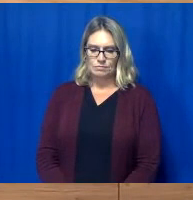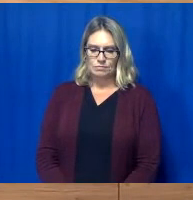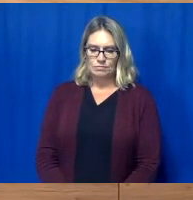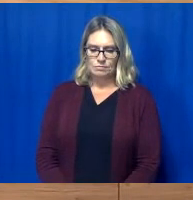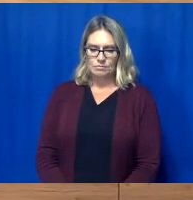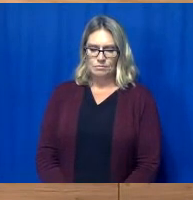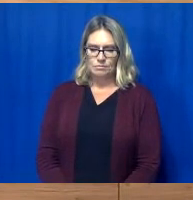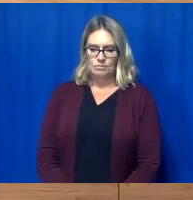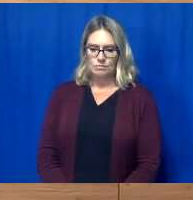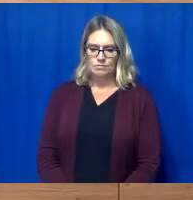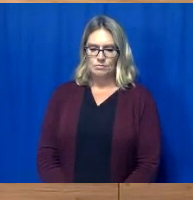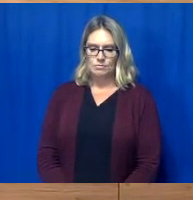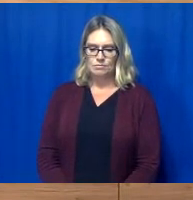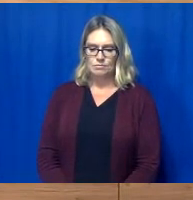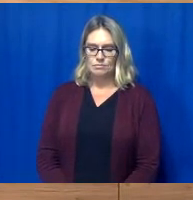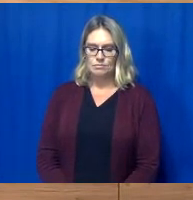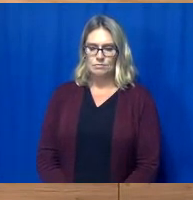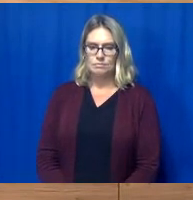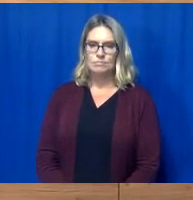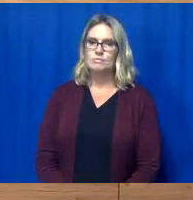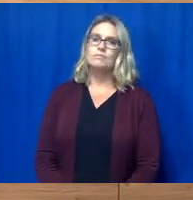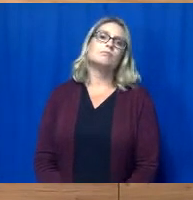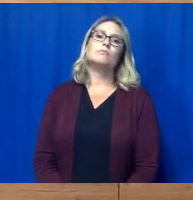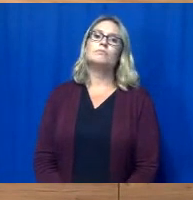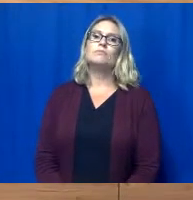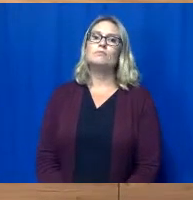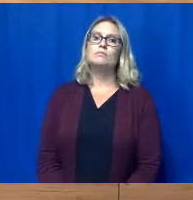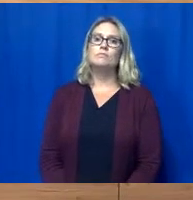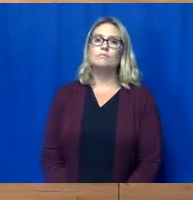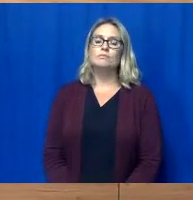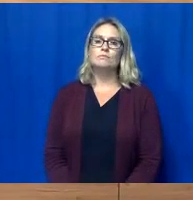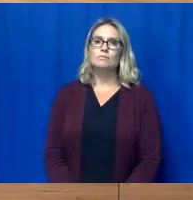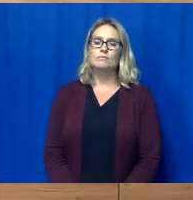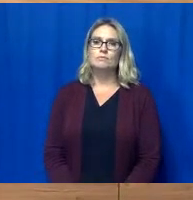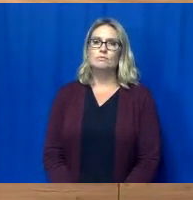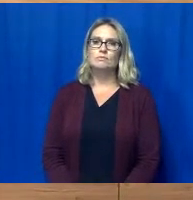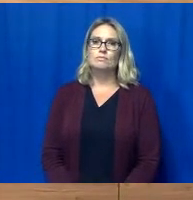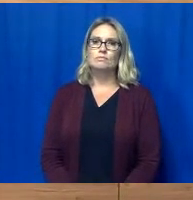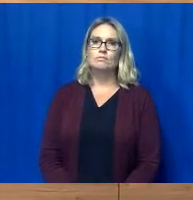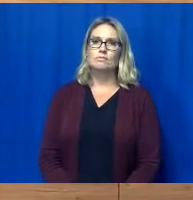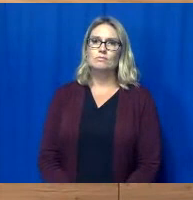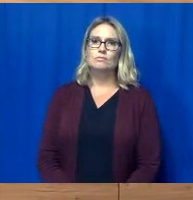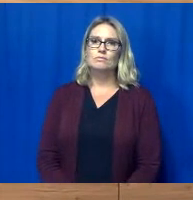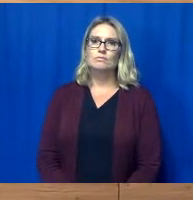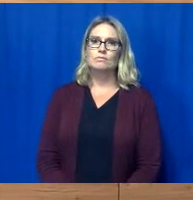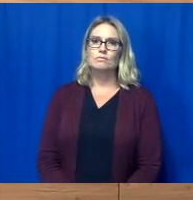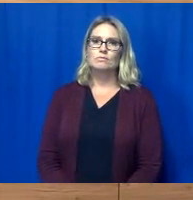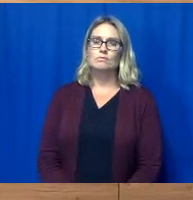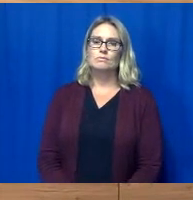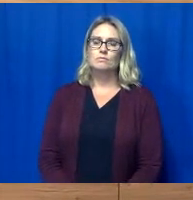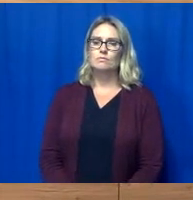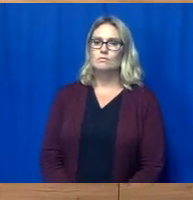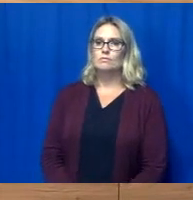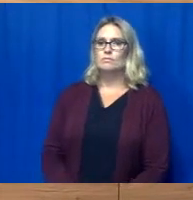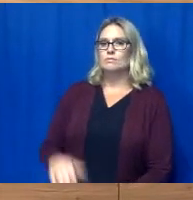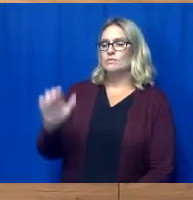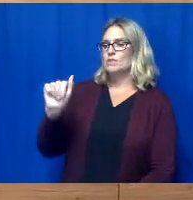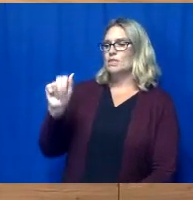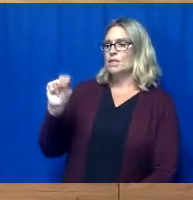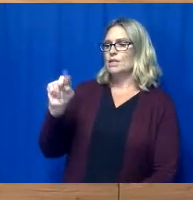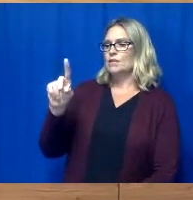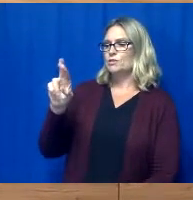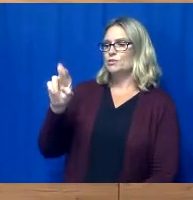question dans la langue officielle de votre choix. Chaque journaliste aura une question. Andrew Waugh, Brunswick News.